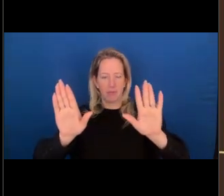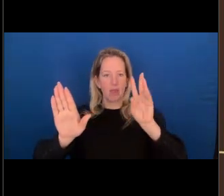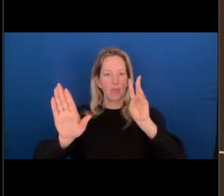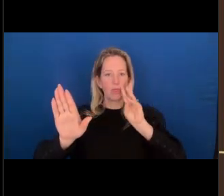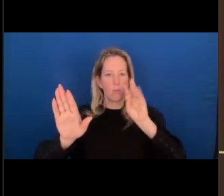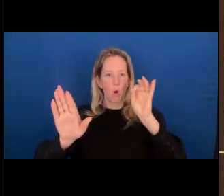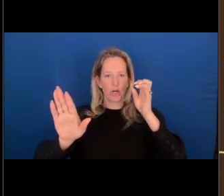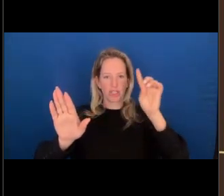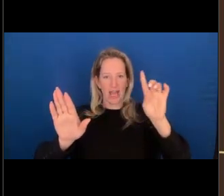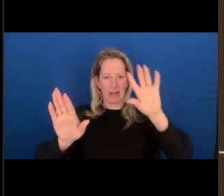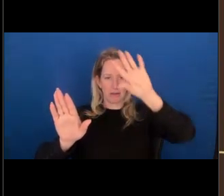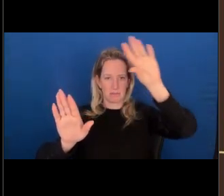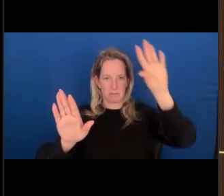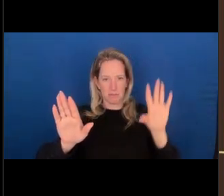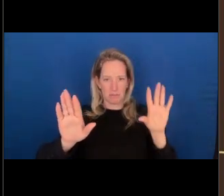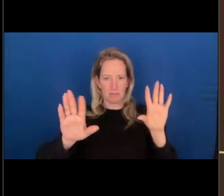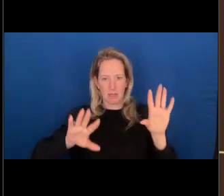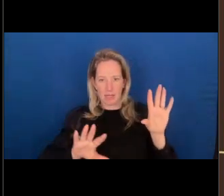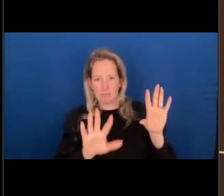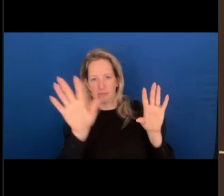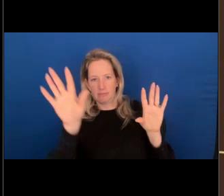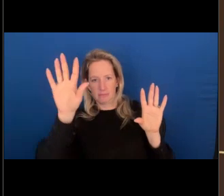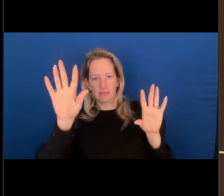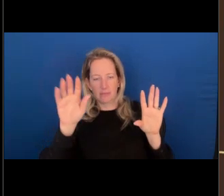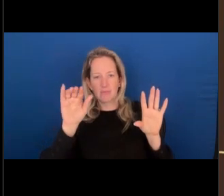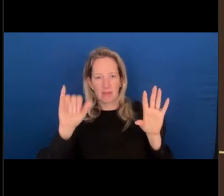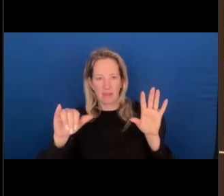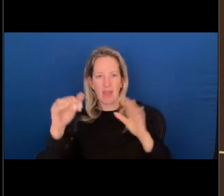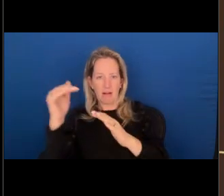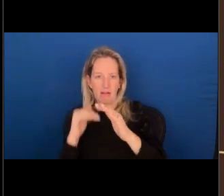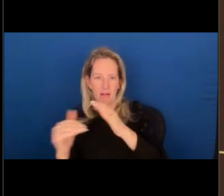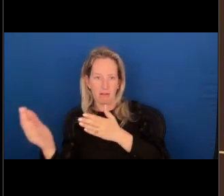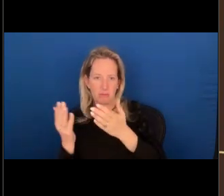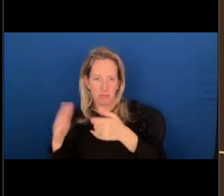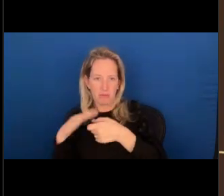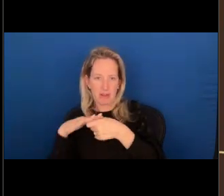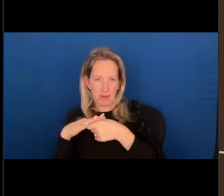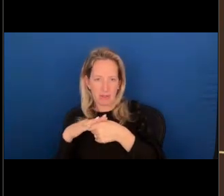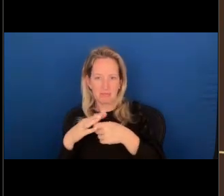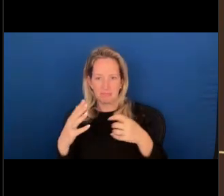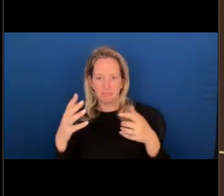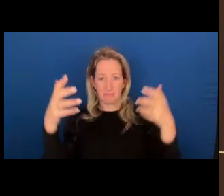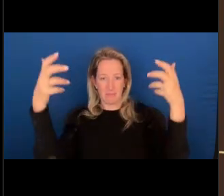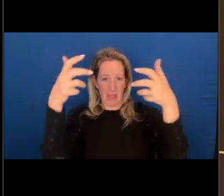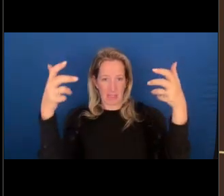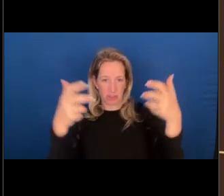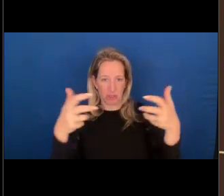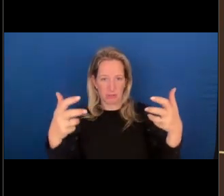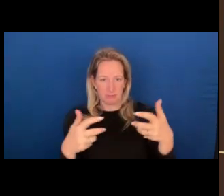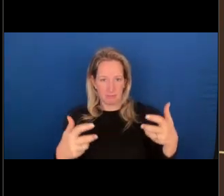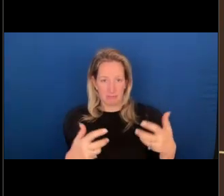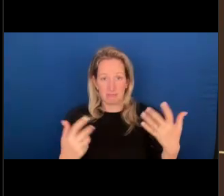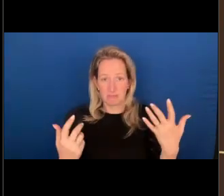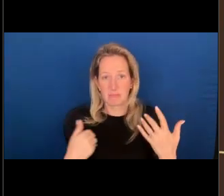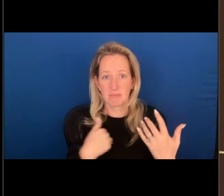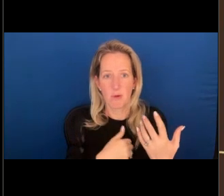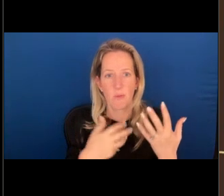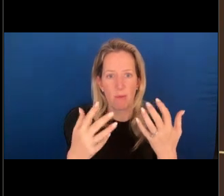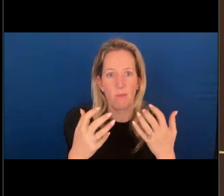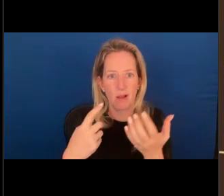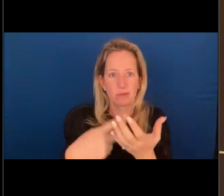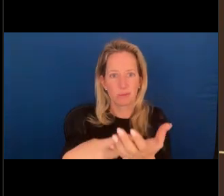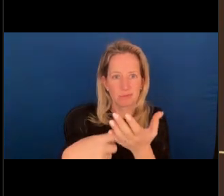see we've matched up pretty much 1-to-1, and it was designed that way. We wanted to make sure that we're speaking to the communities that are